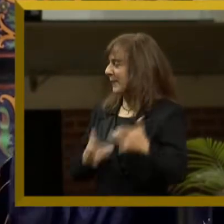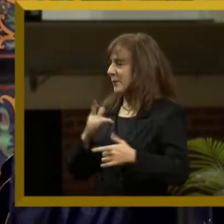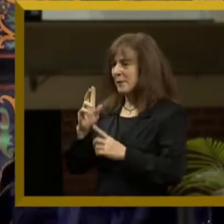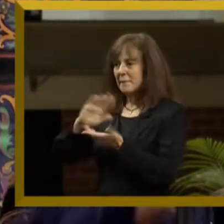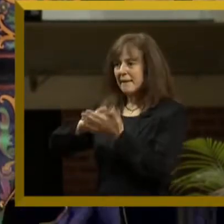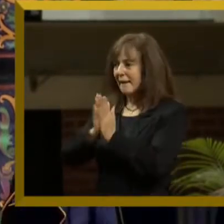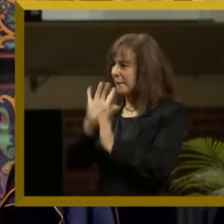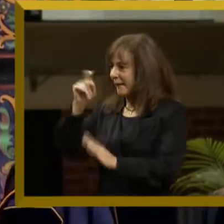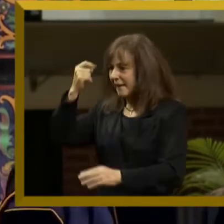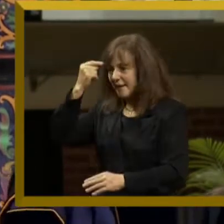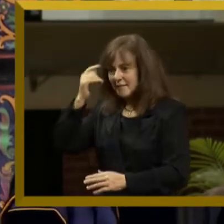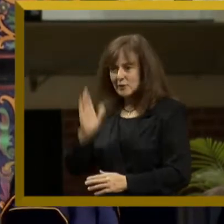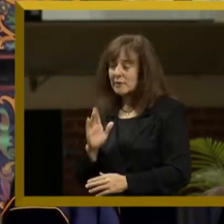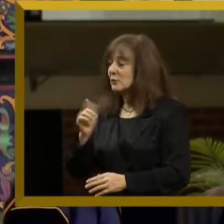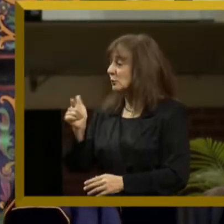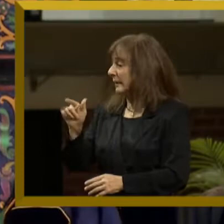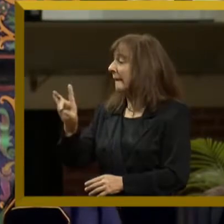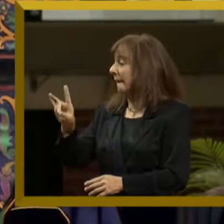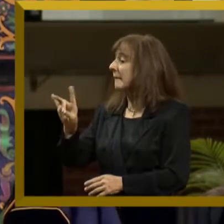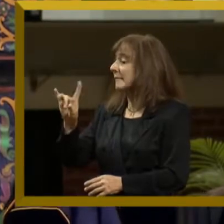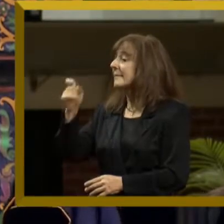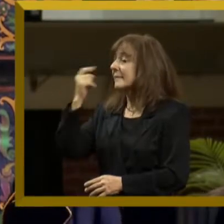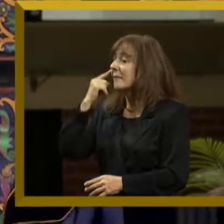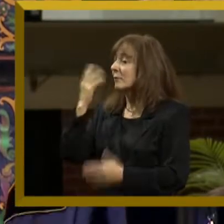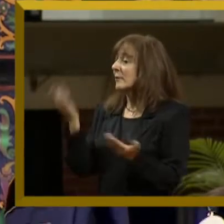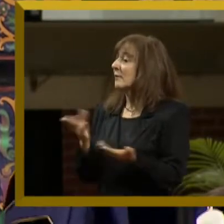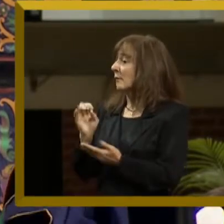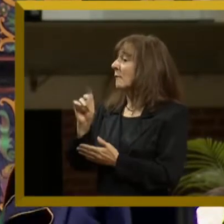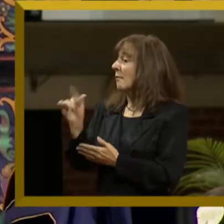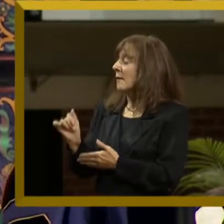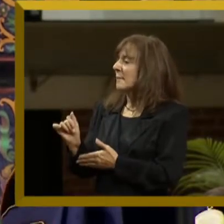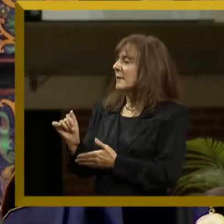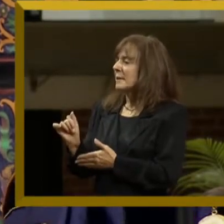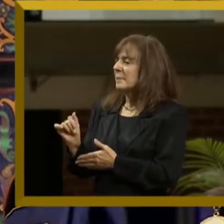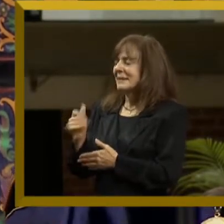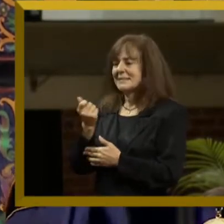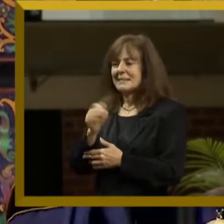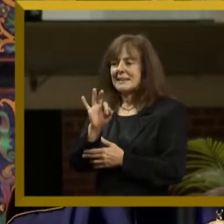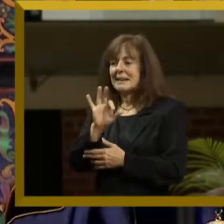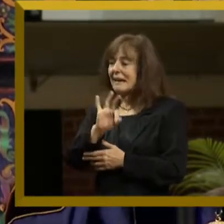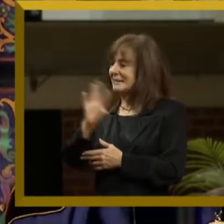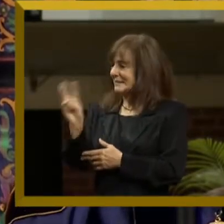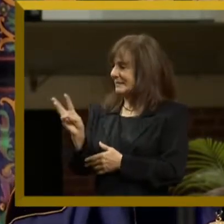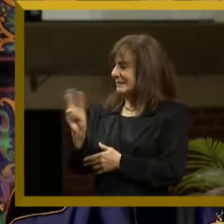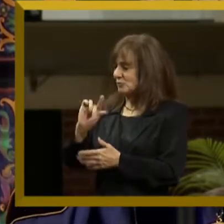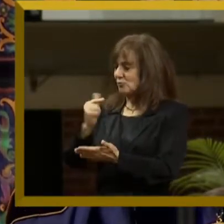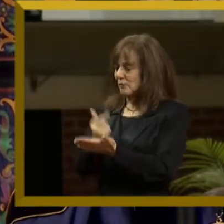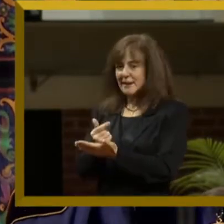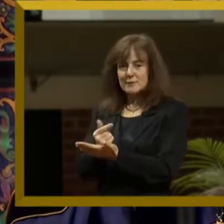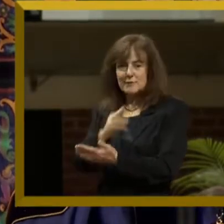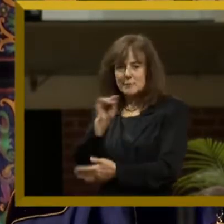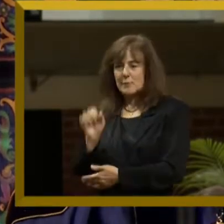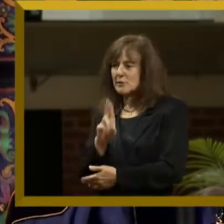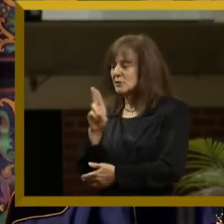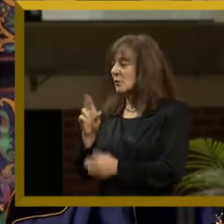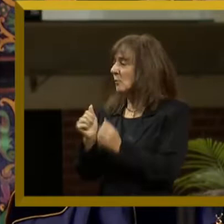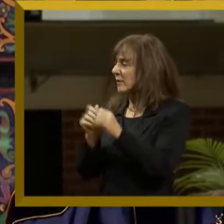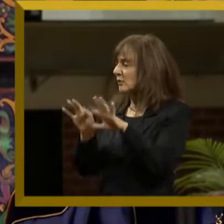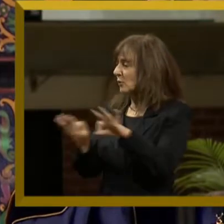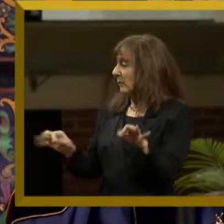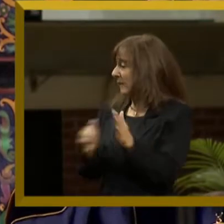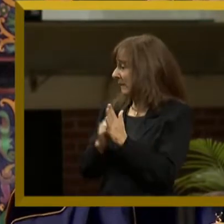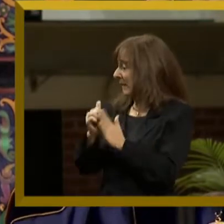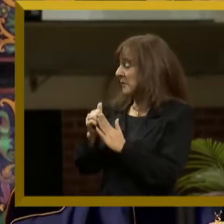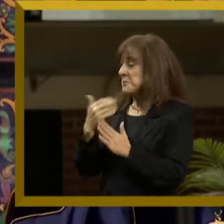elected governor, the 28th governor of Oklahoma, given that he is a 1996 graduate of Oklahoma State with a degree in